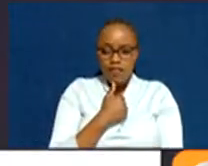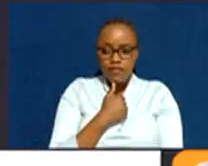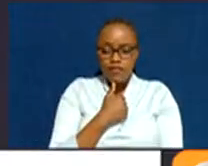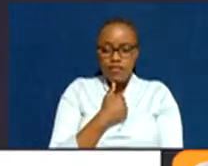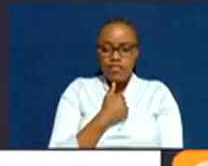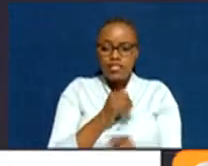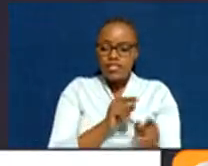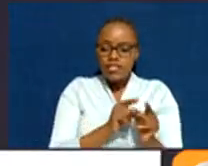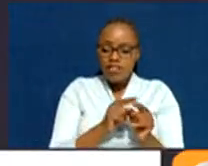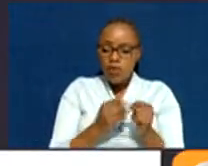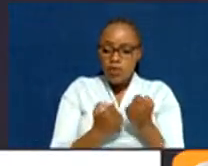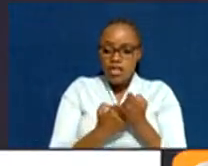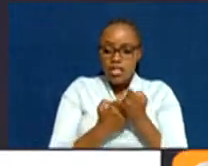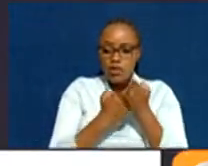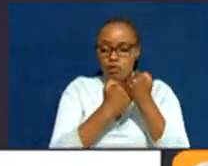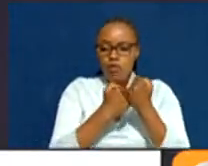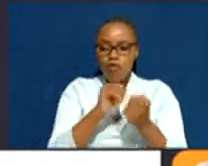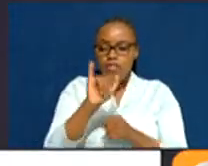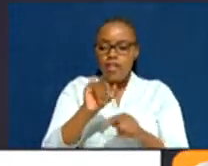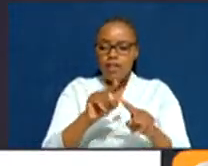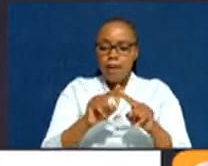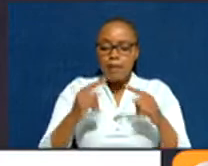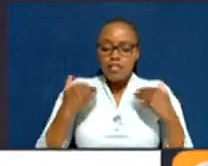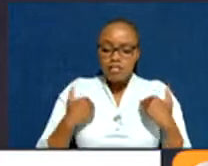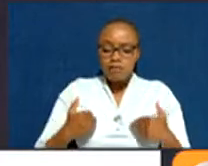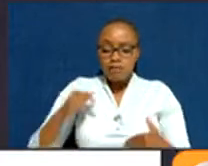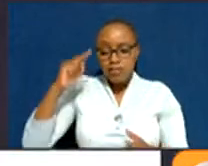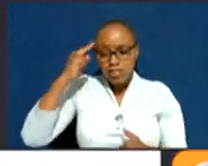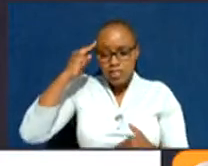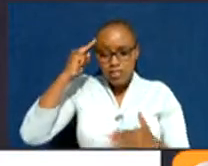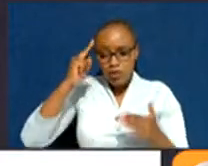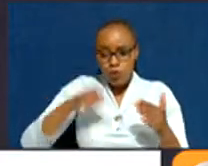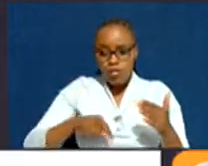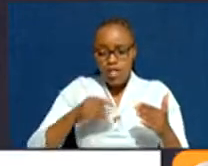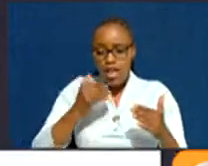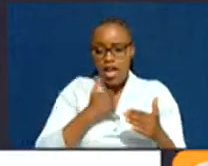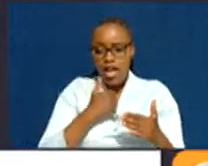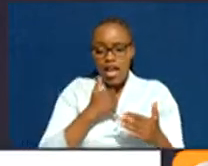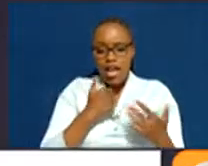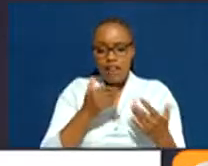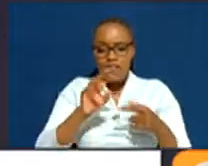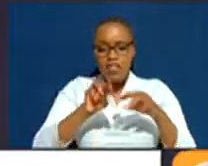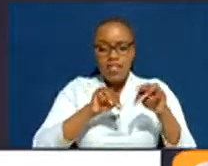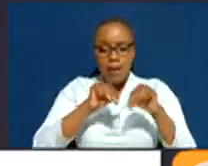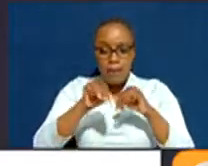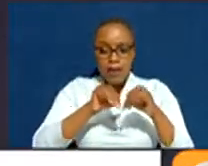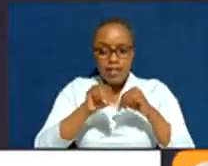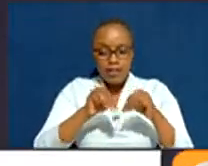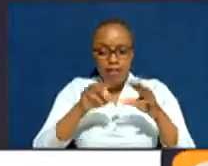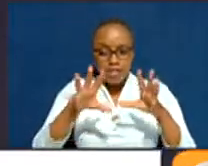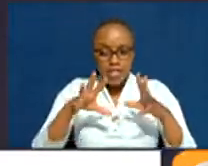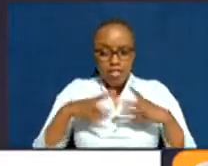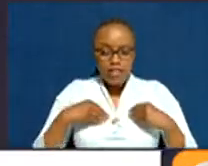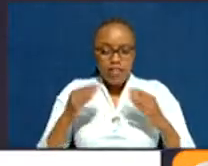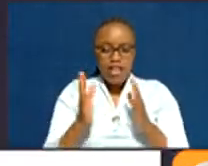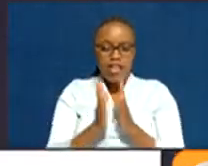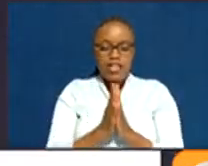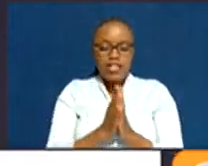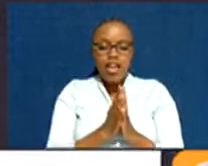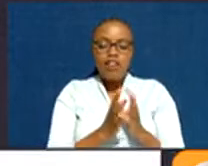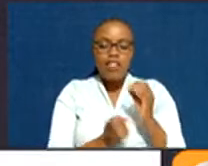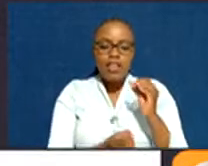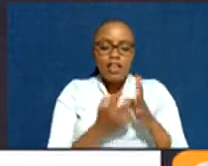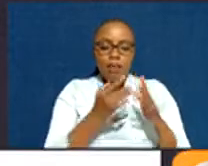currently Zimbabwe. Right. But I think she managed to kind of adapt and create the